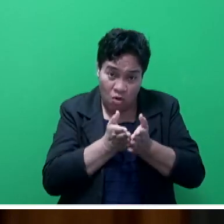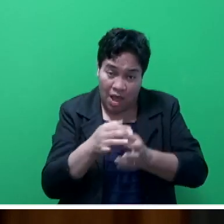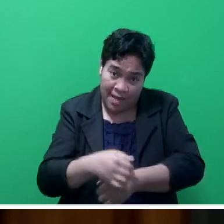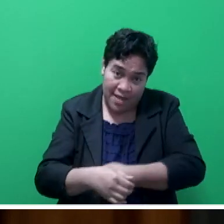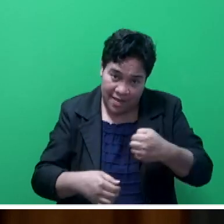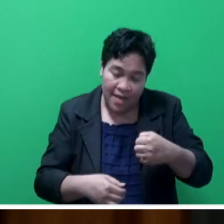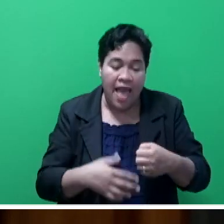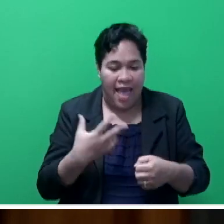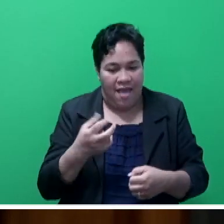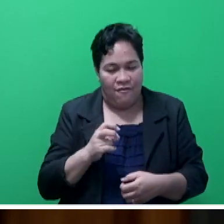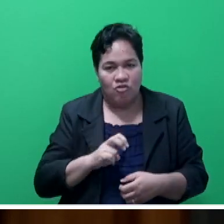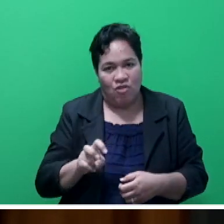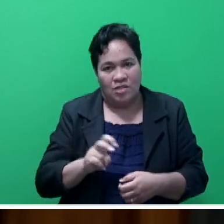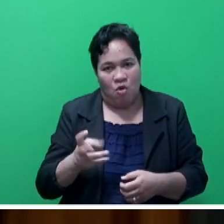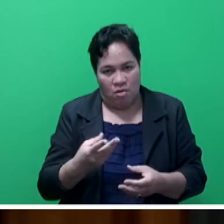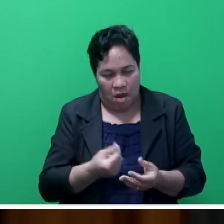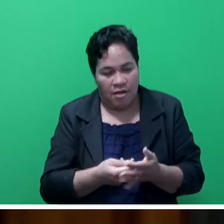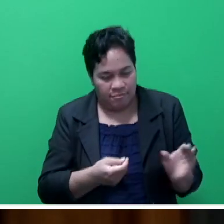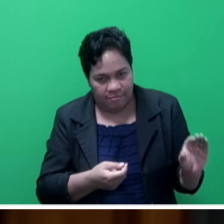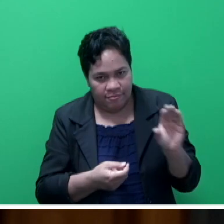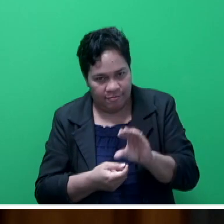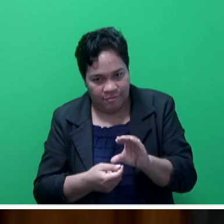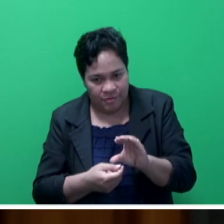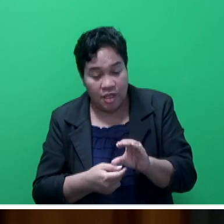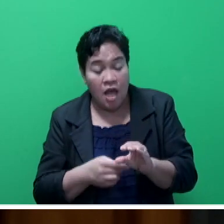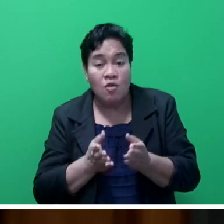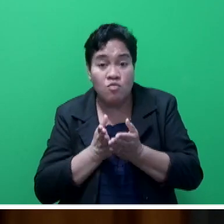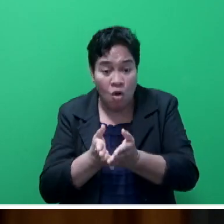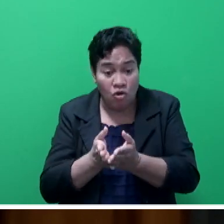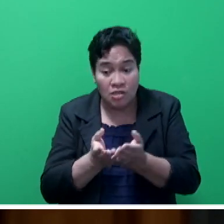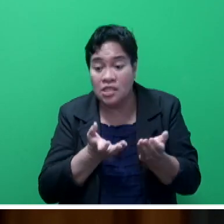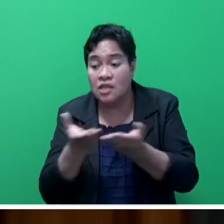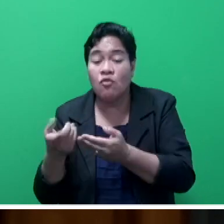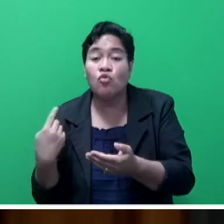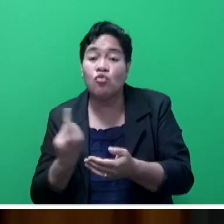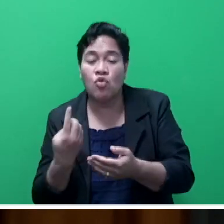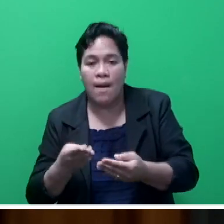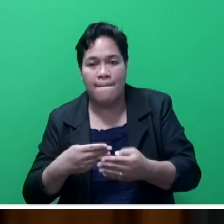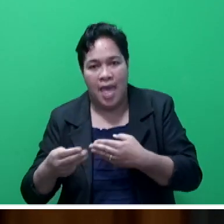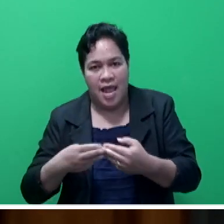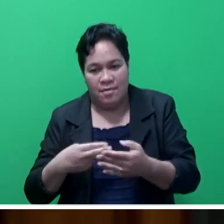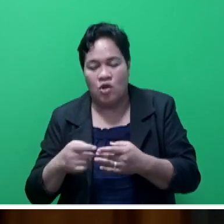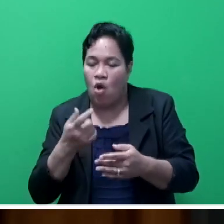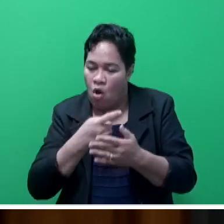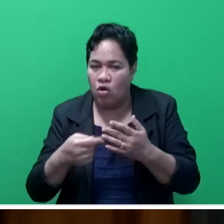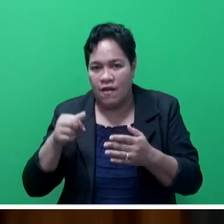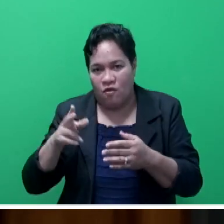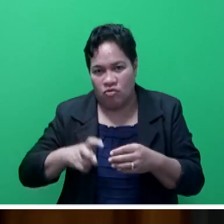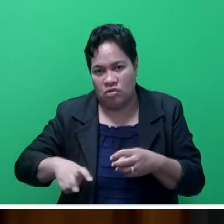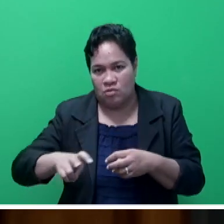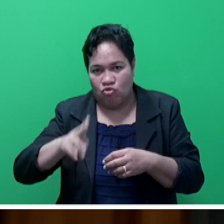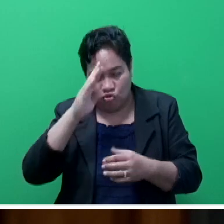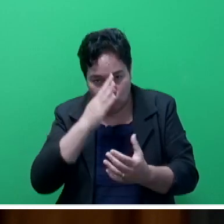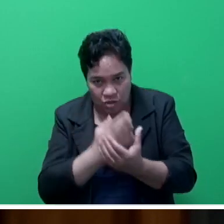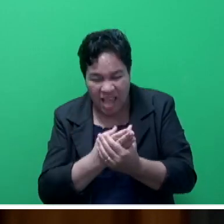there's a transport allocation. The boats are handed to the school management on the condition that the boats would be used for transporting the students,